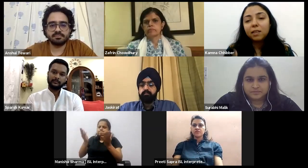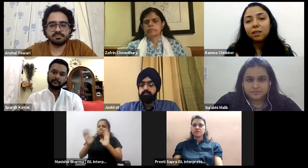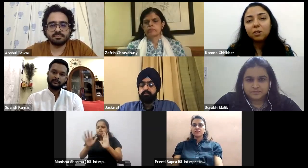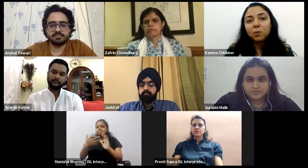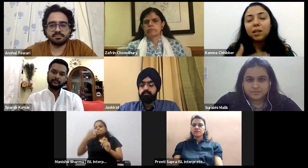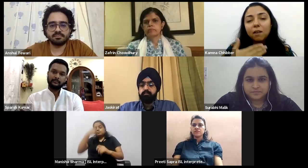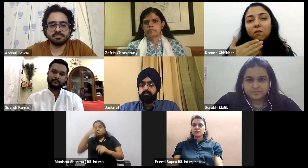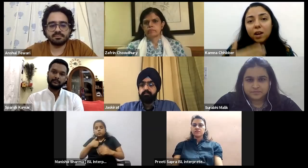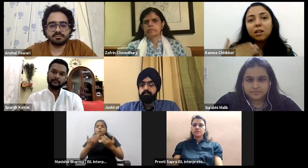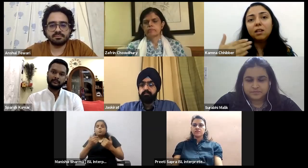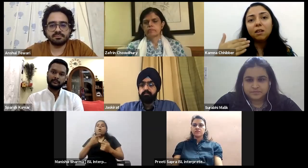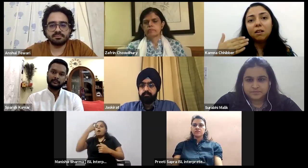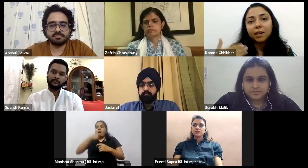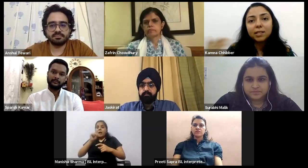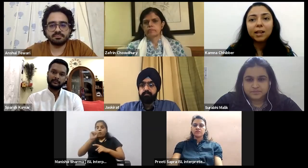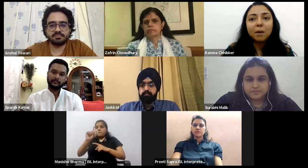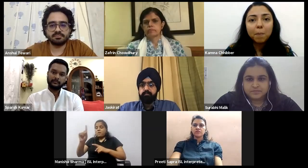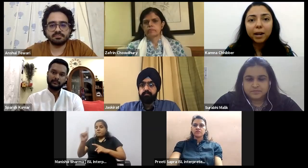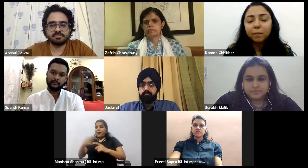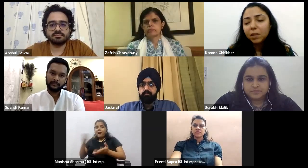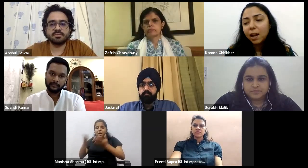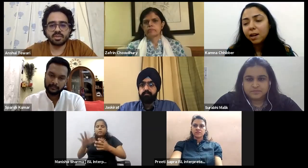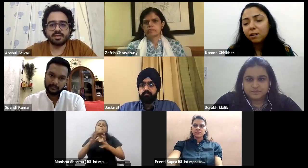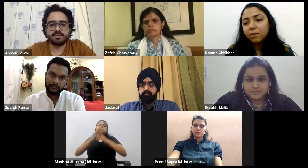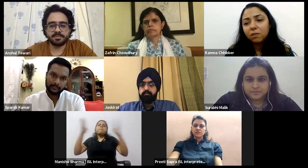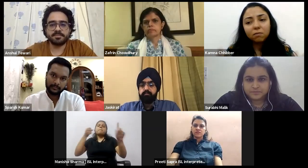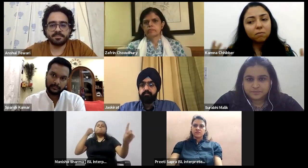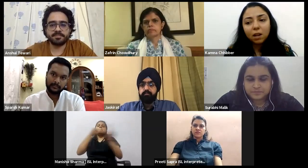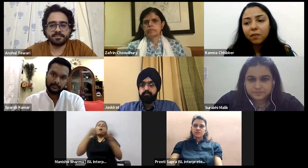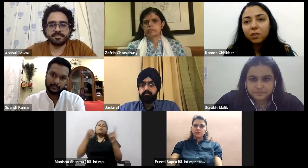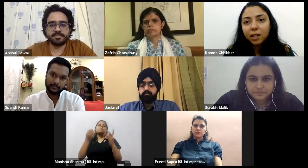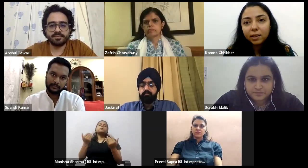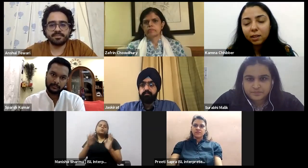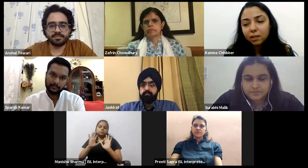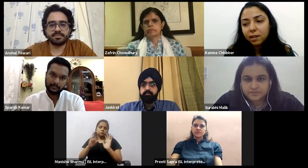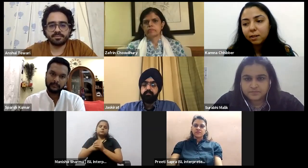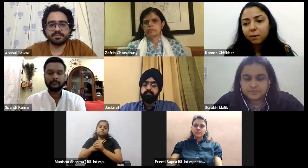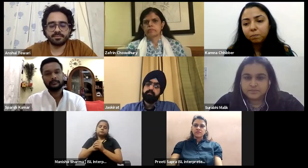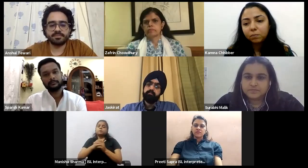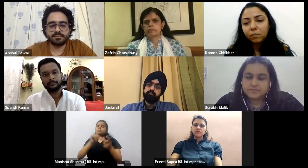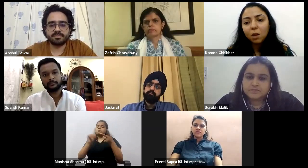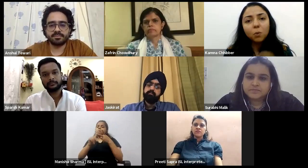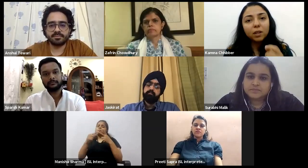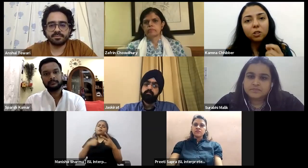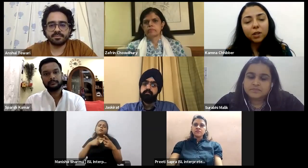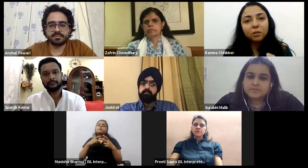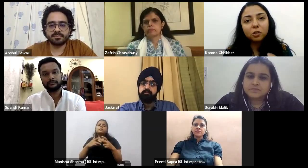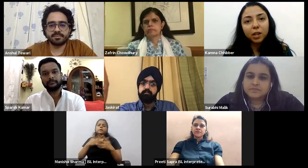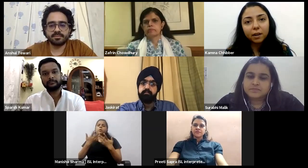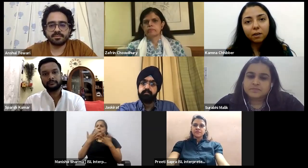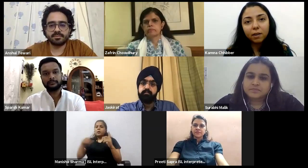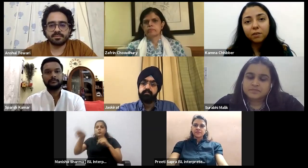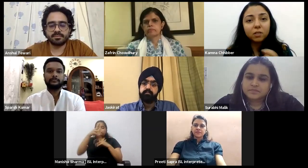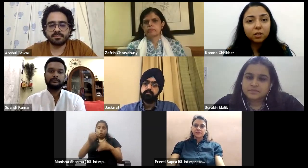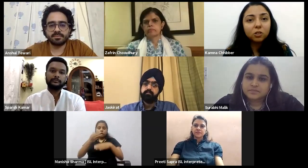I think that we can have a very large scale impact. And the other thing I think is that whatever you're trying to